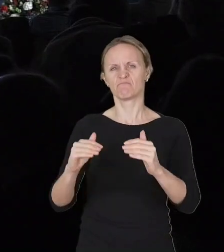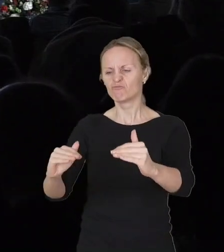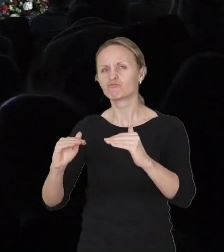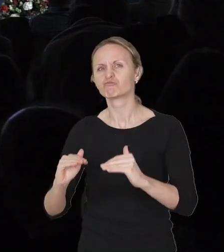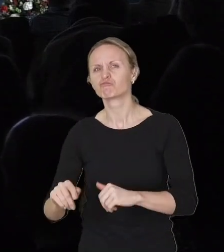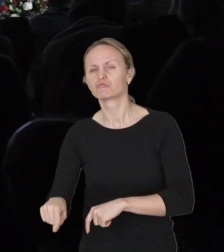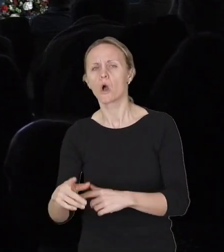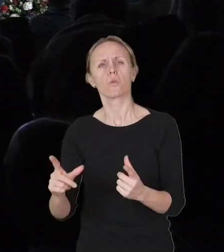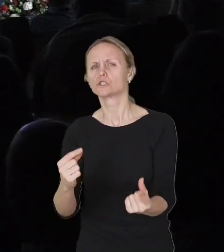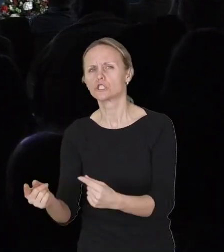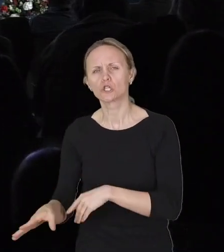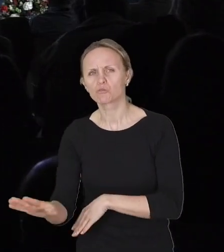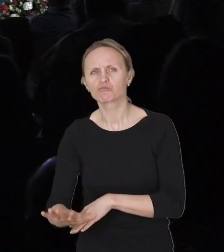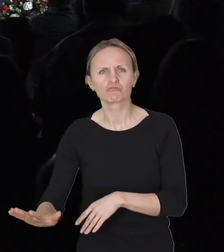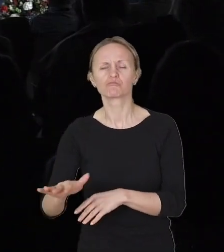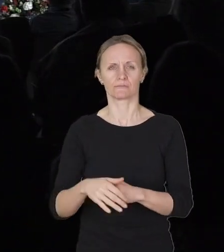the freedoms?